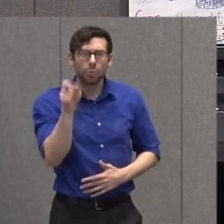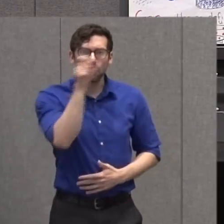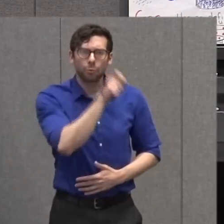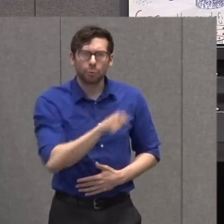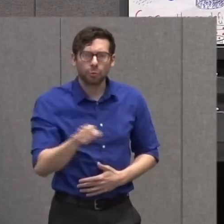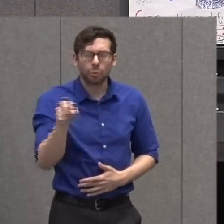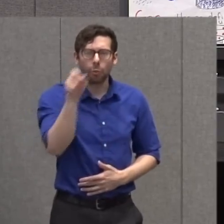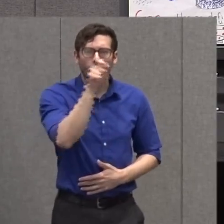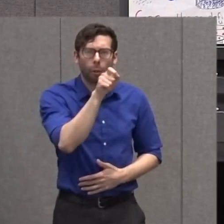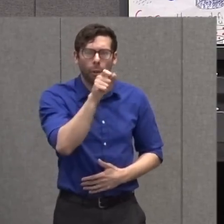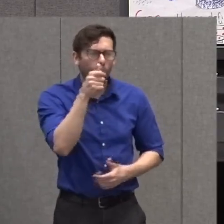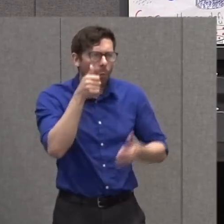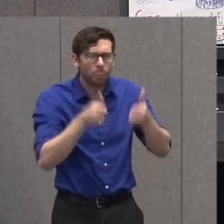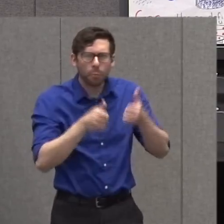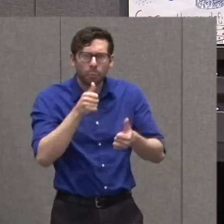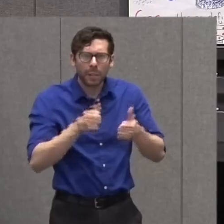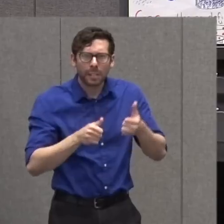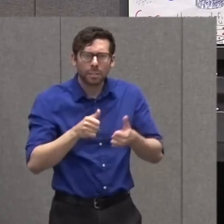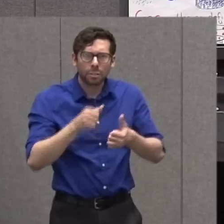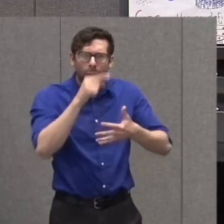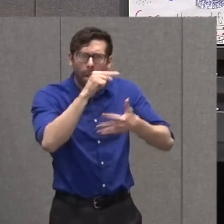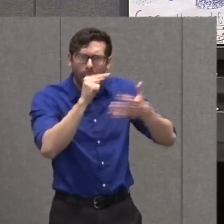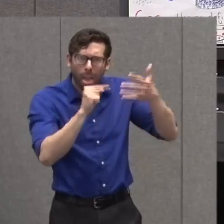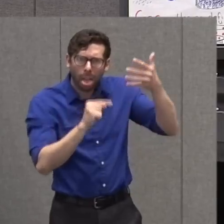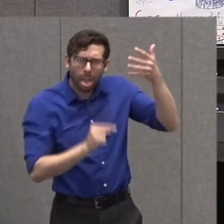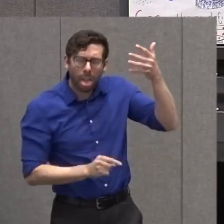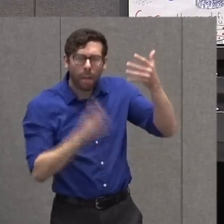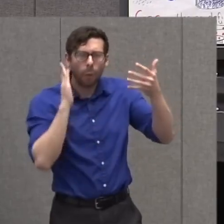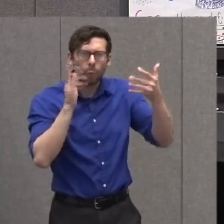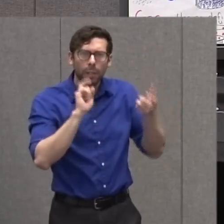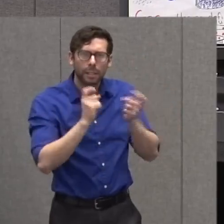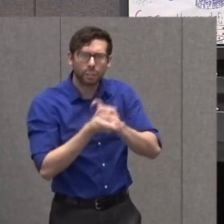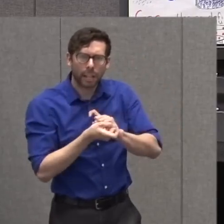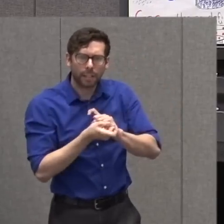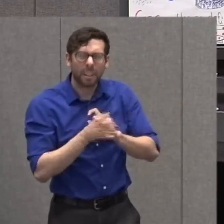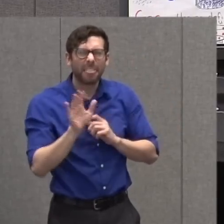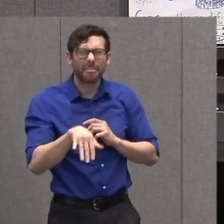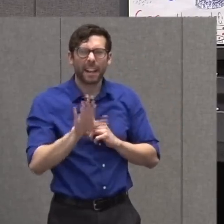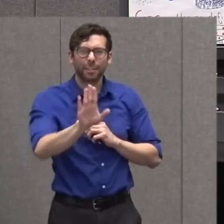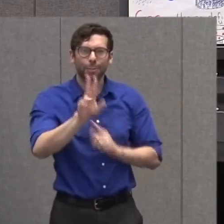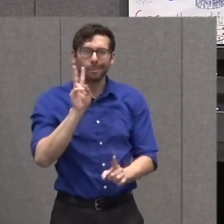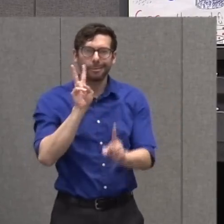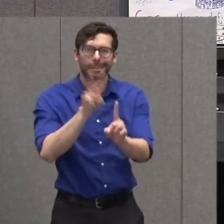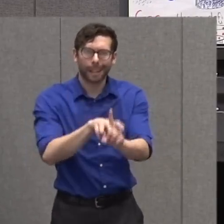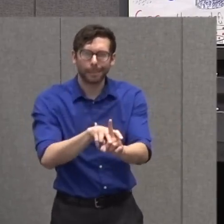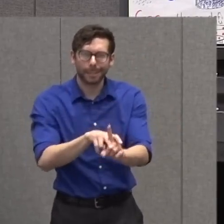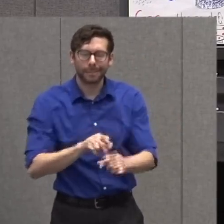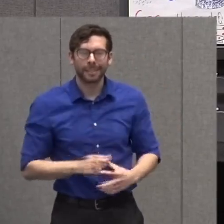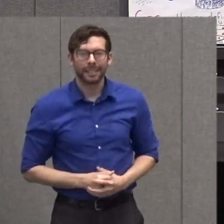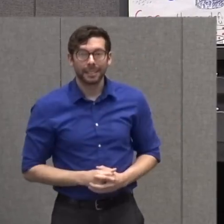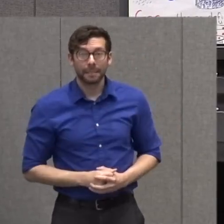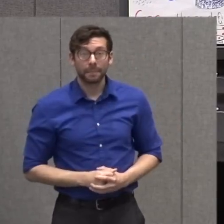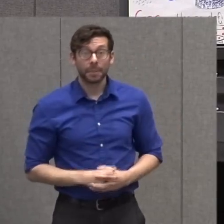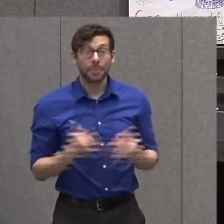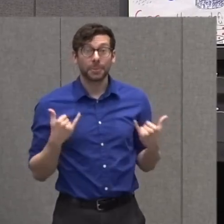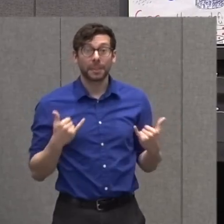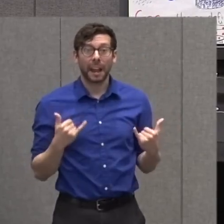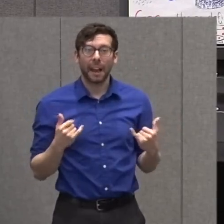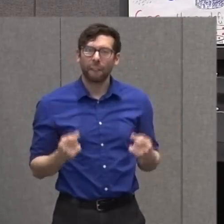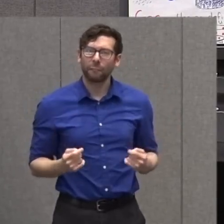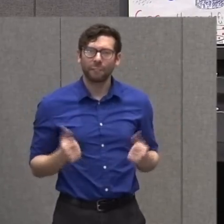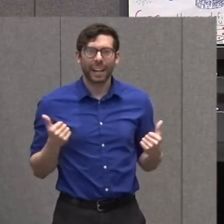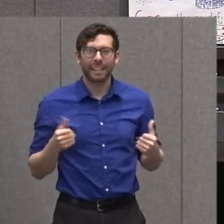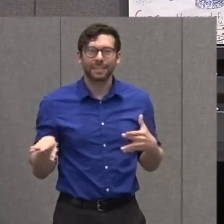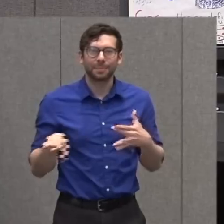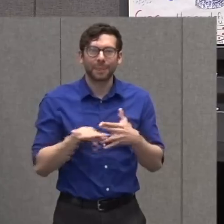change. Okay, so that's your assignment until you see me the next time. We're going to take a quick break,